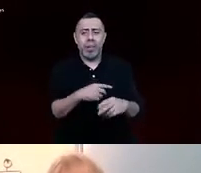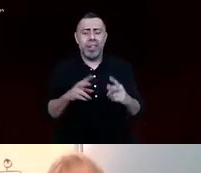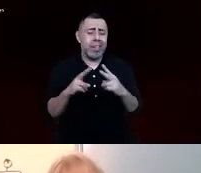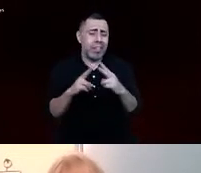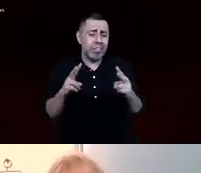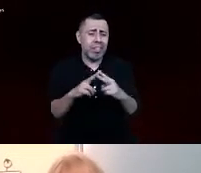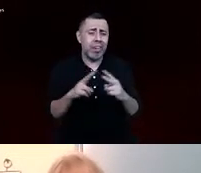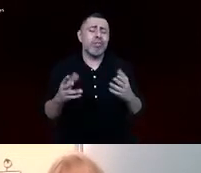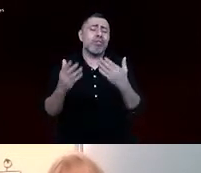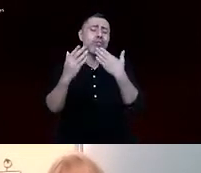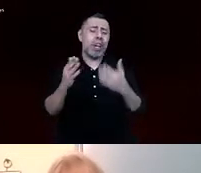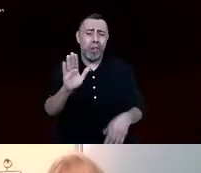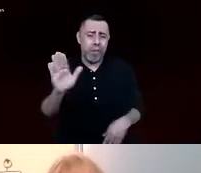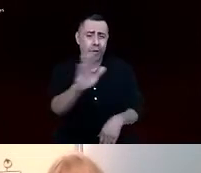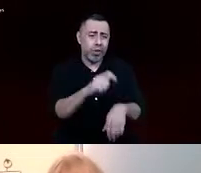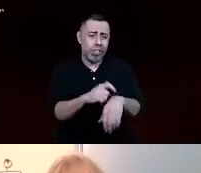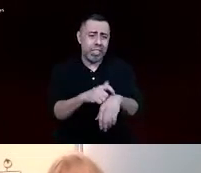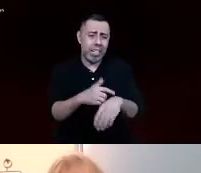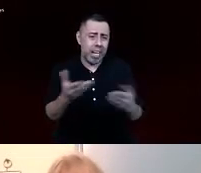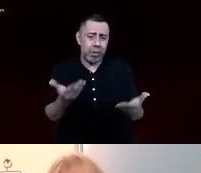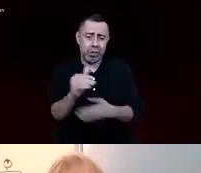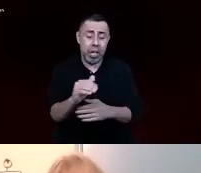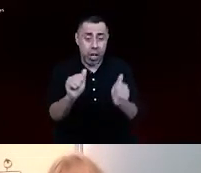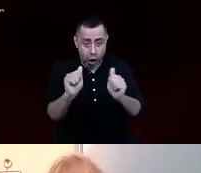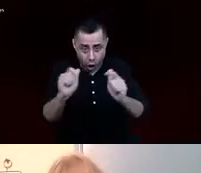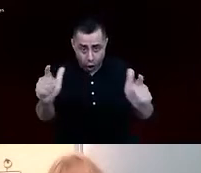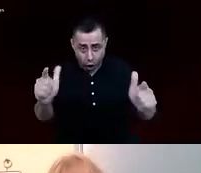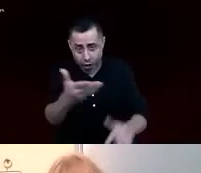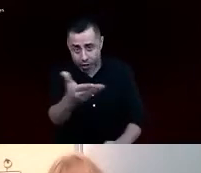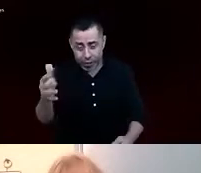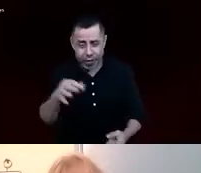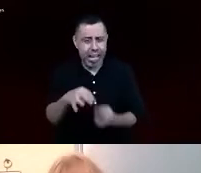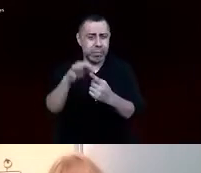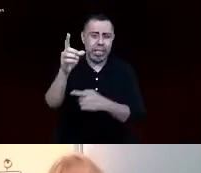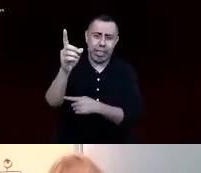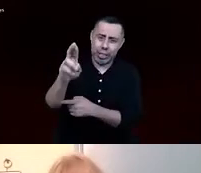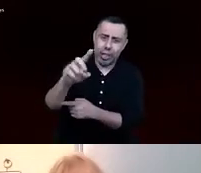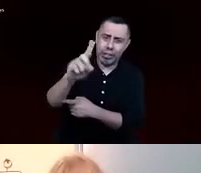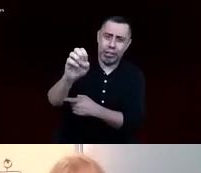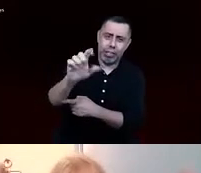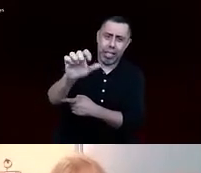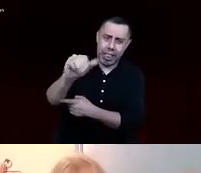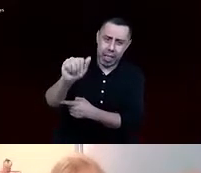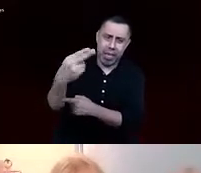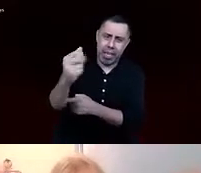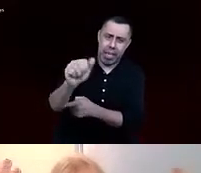for your time tonight, all of you, especially Dr. Zelema